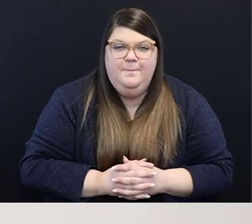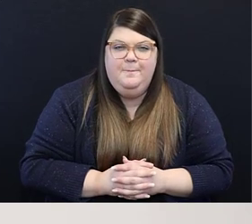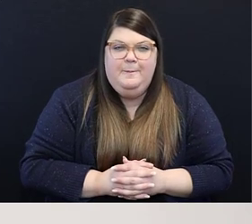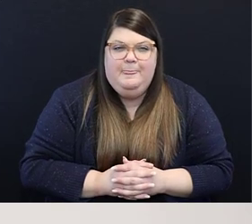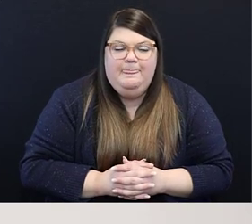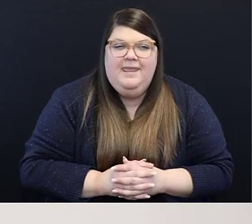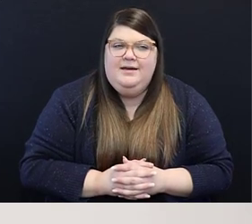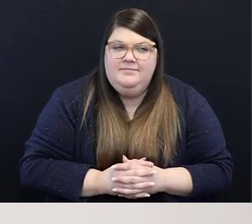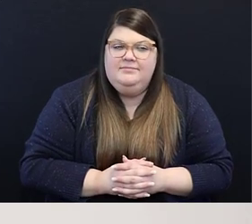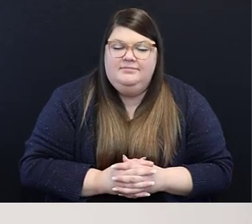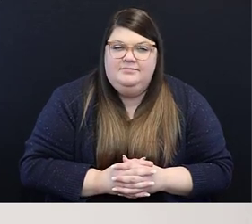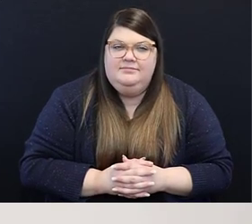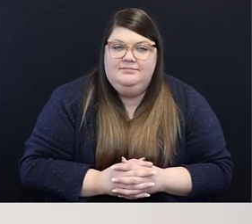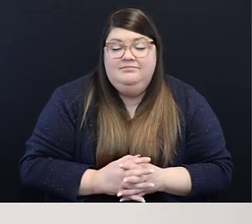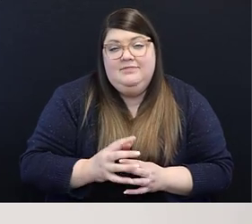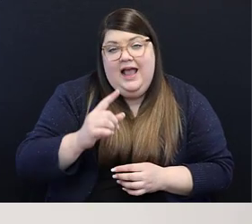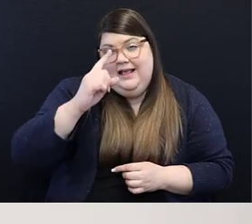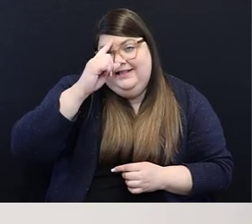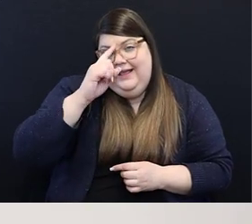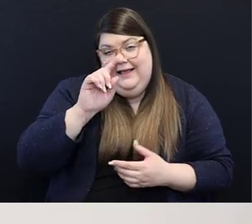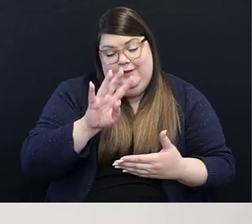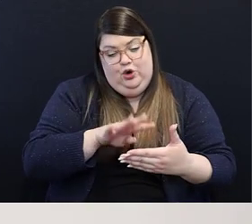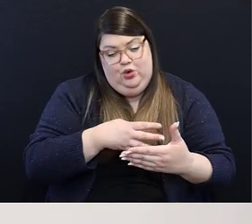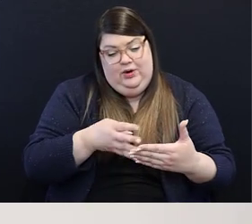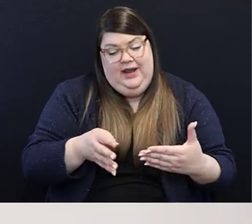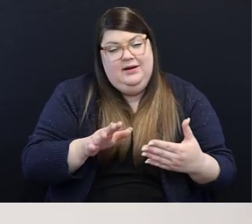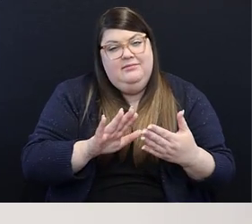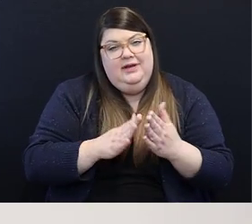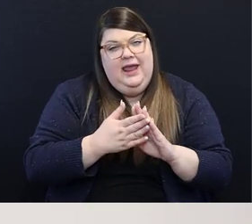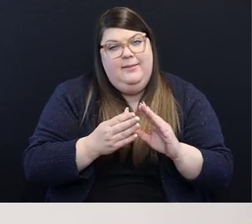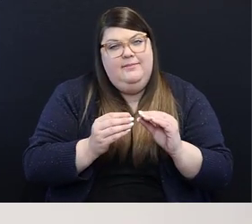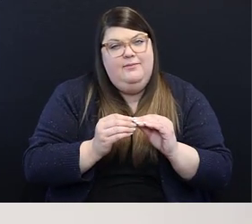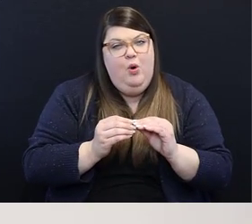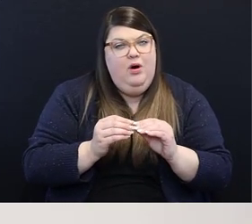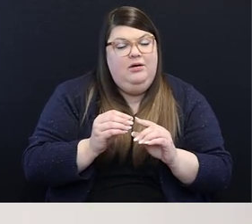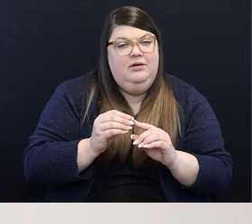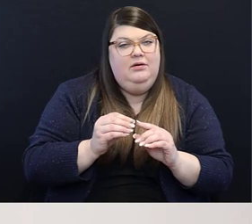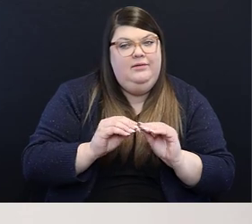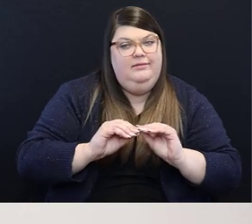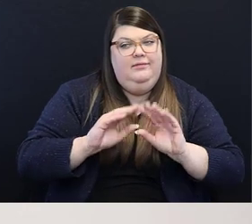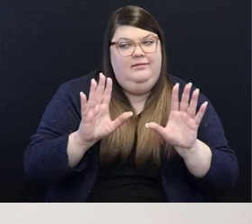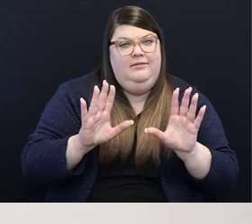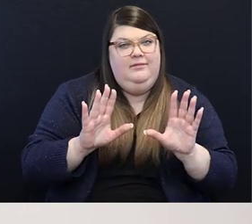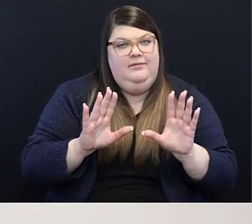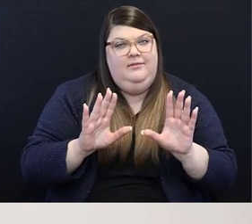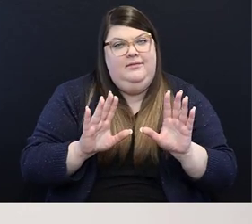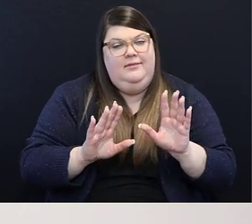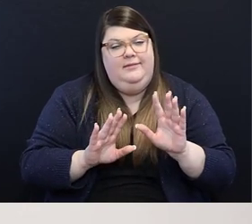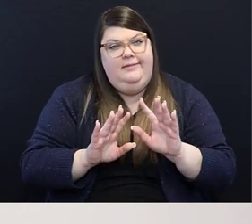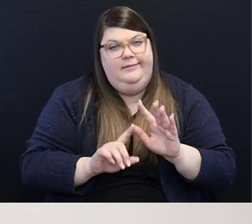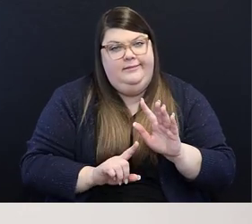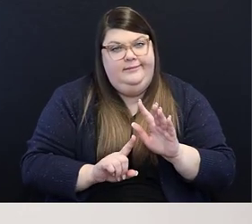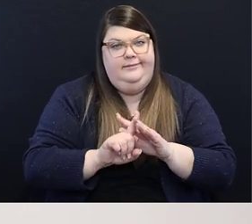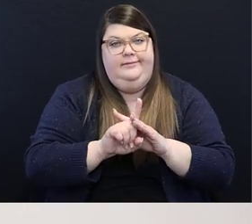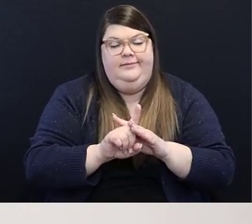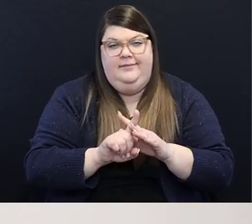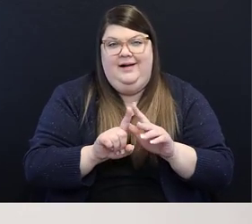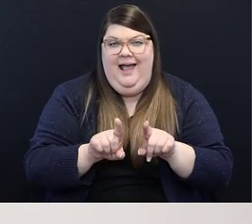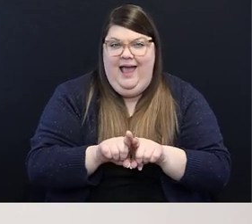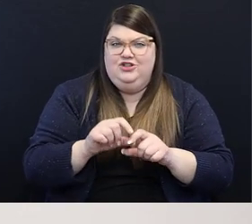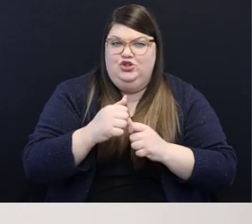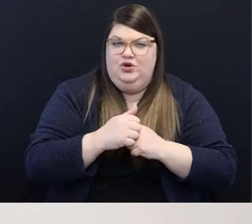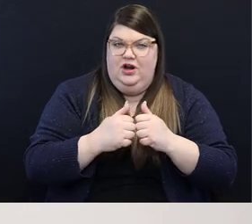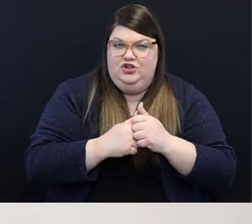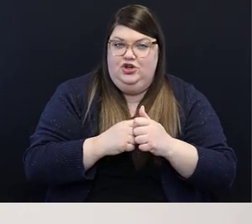I think the grid became more prominent for me as a structure when I started working as